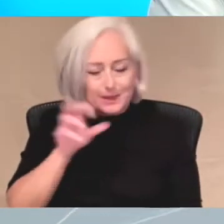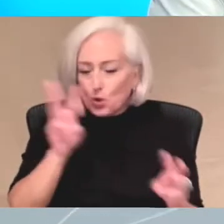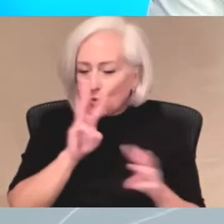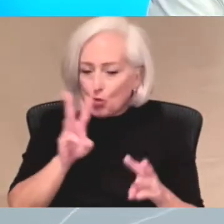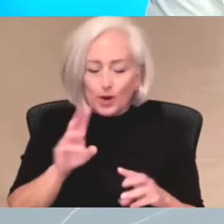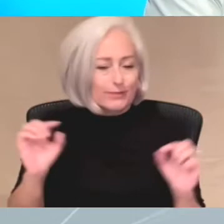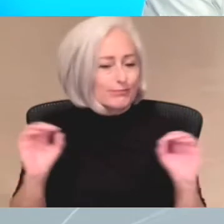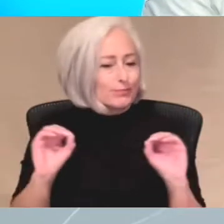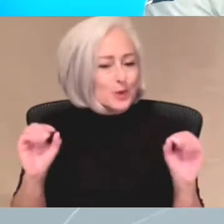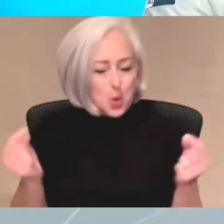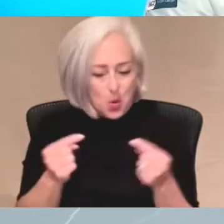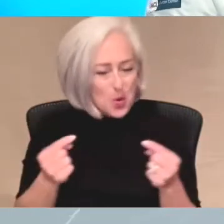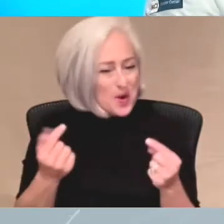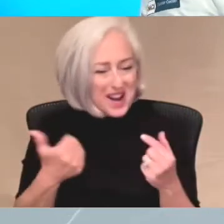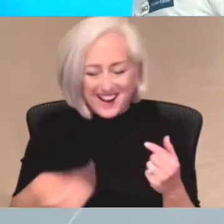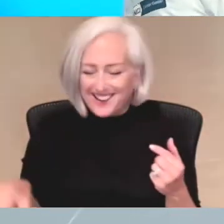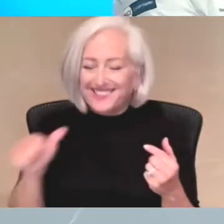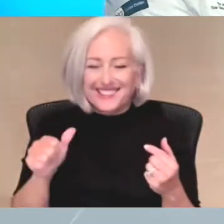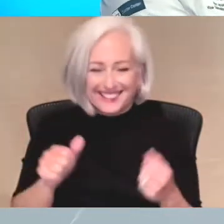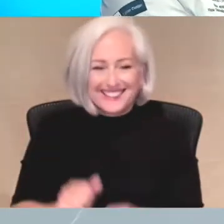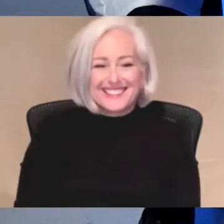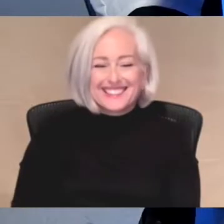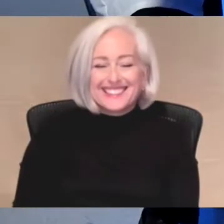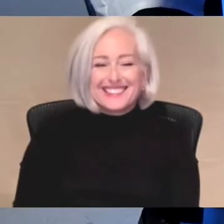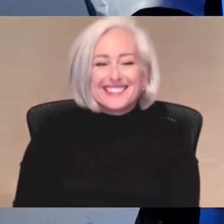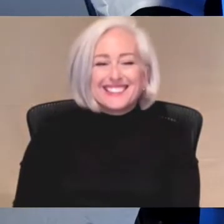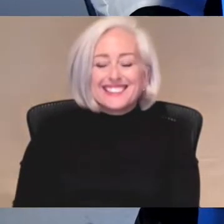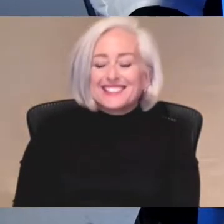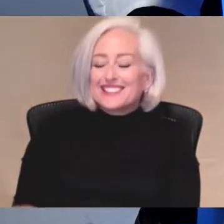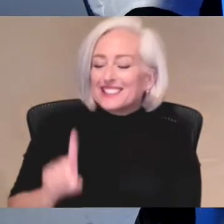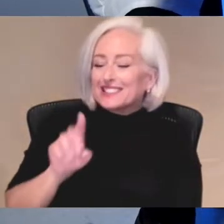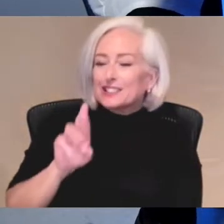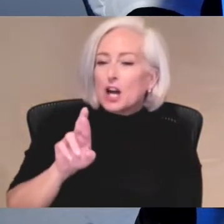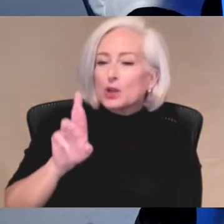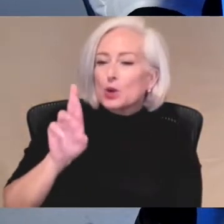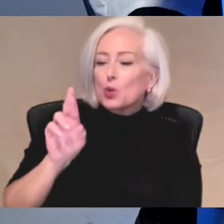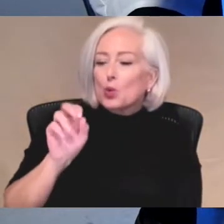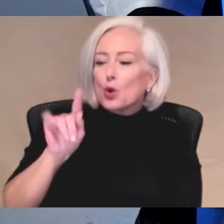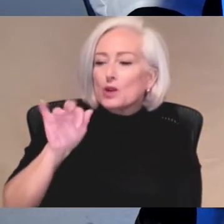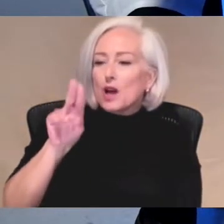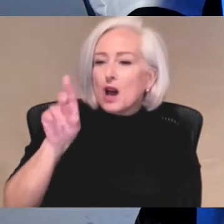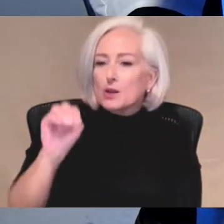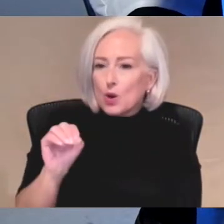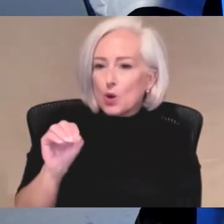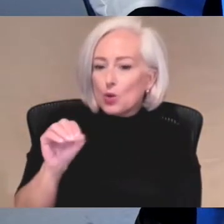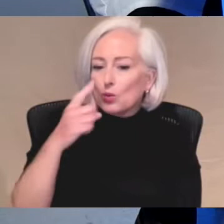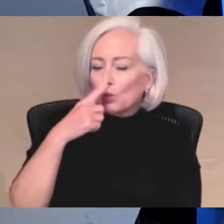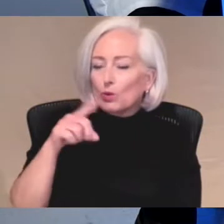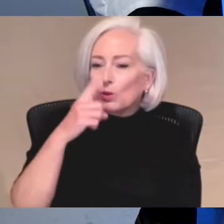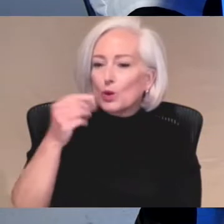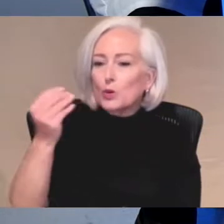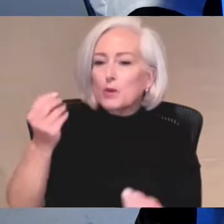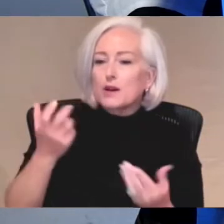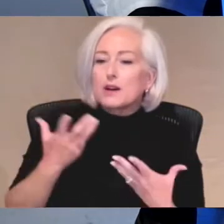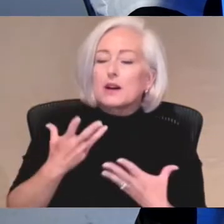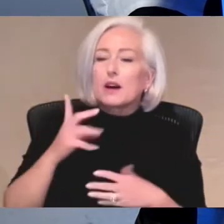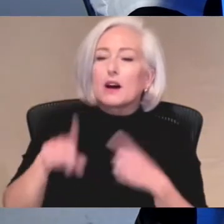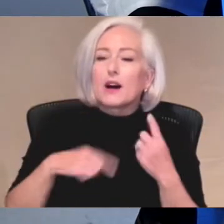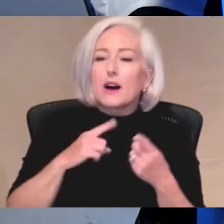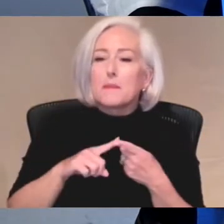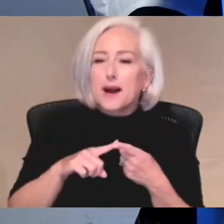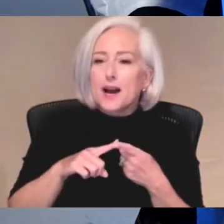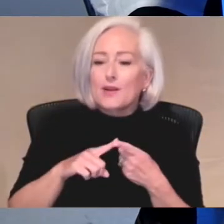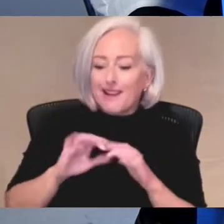see. So, Dr. Rotondo, could you tell us a little bit about how